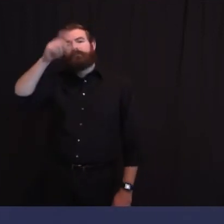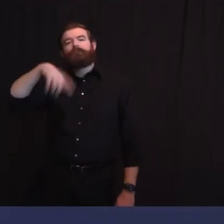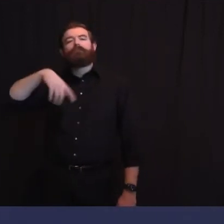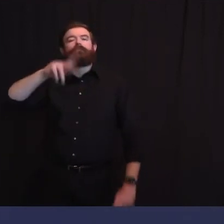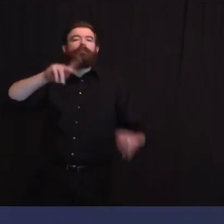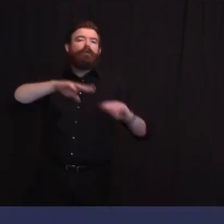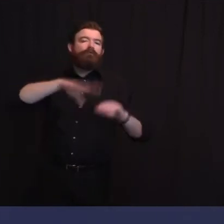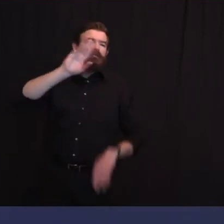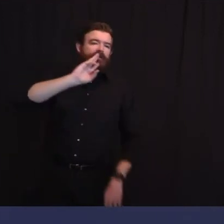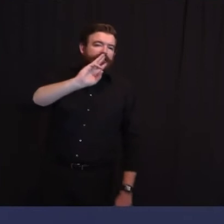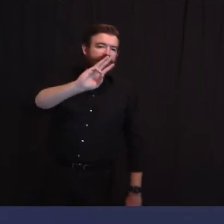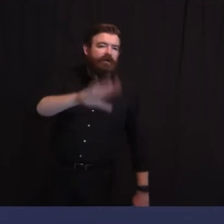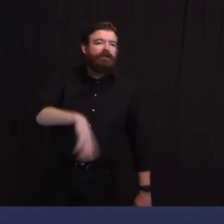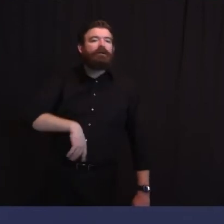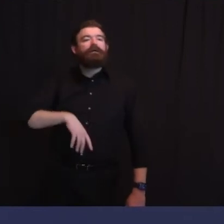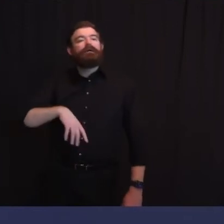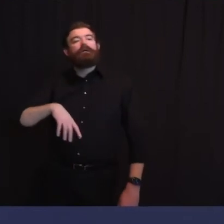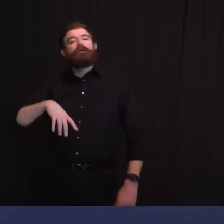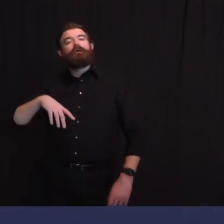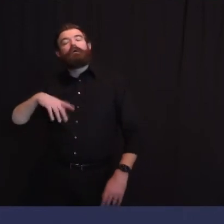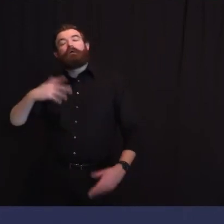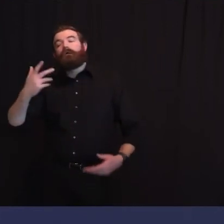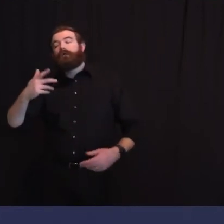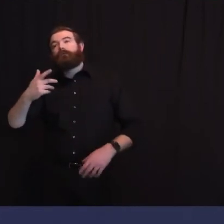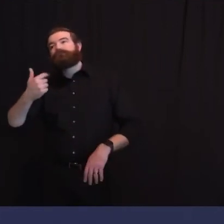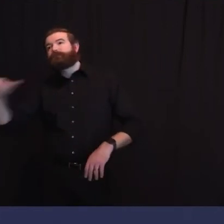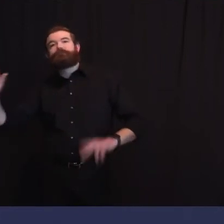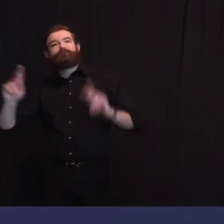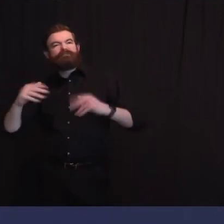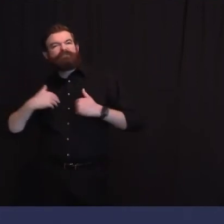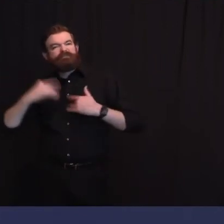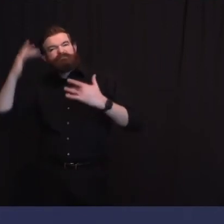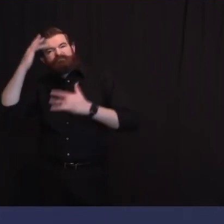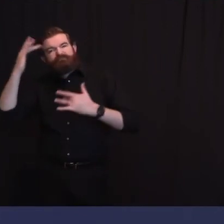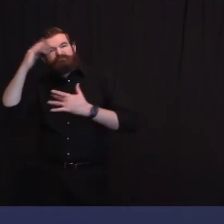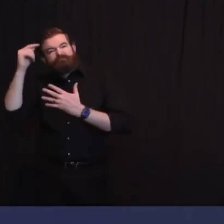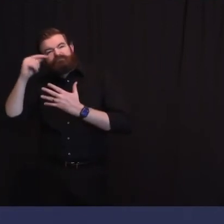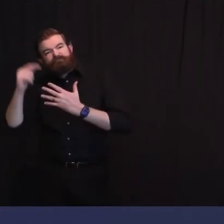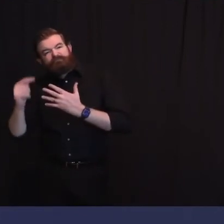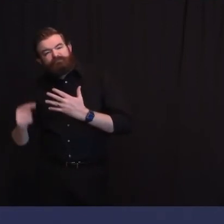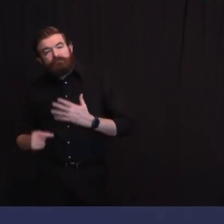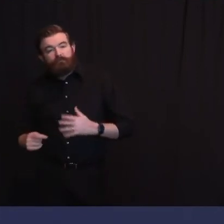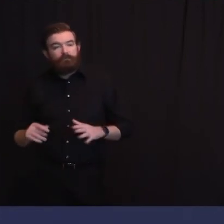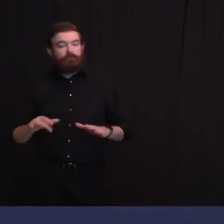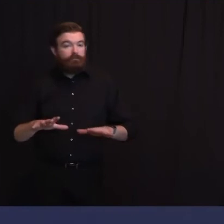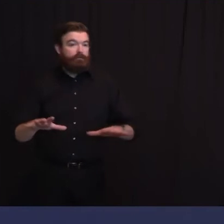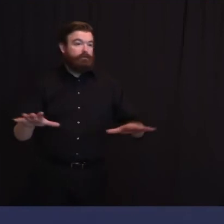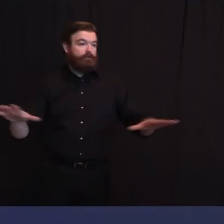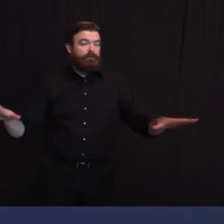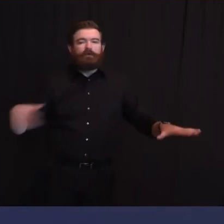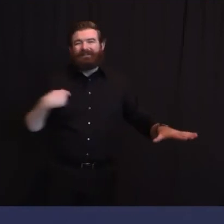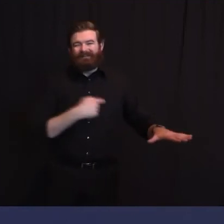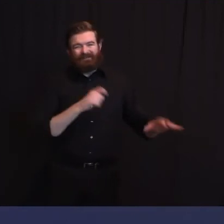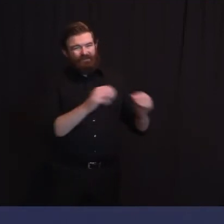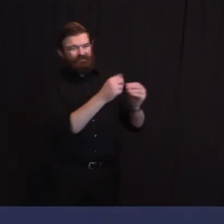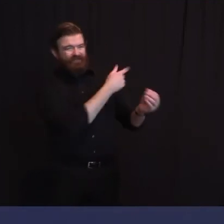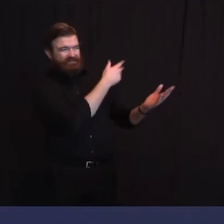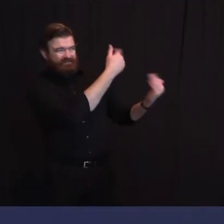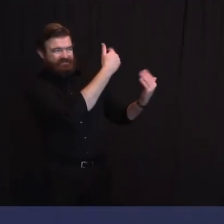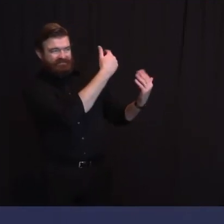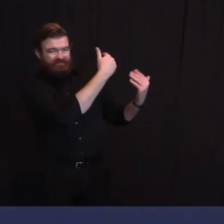conditions, one of the silver linings of that, you obviously add to the supply demand, is you've got a lot of people who are eligible for a vaccine.